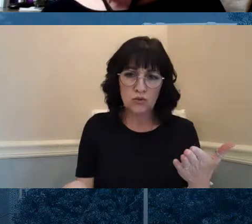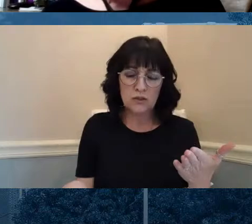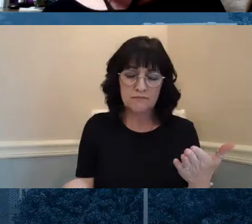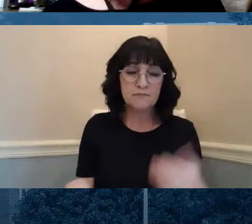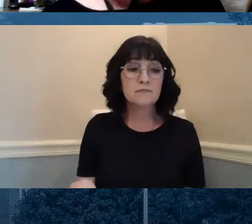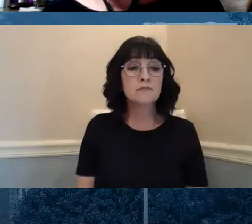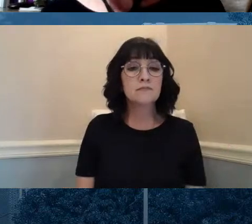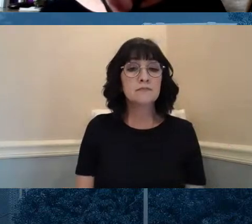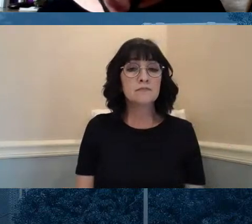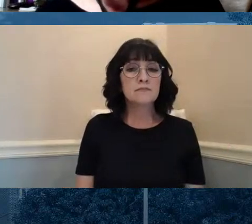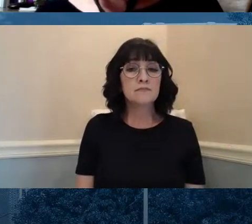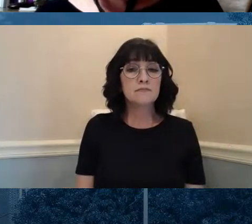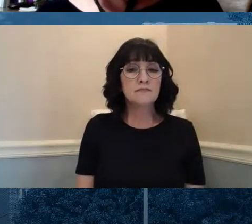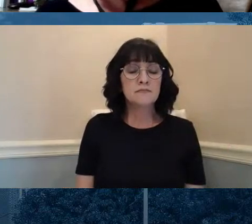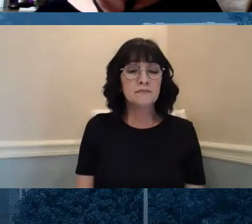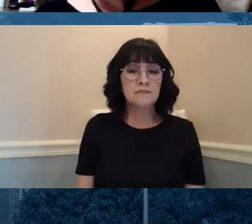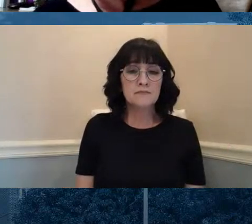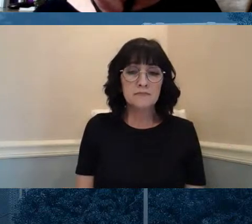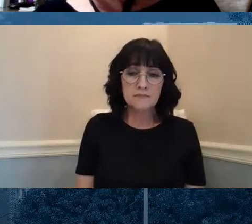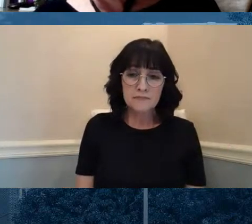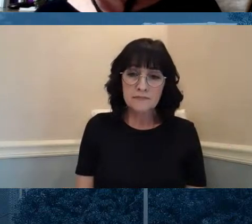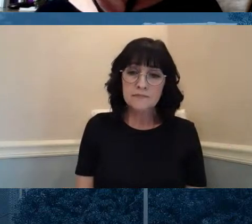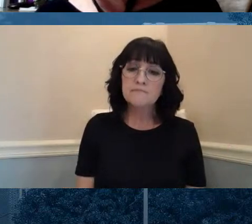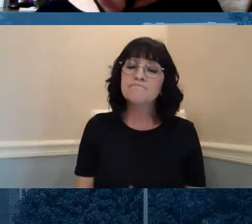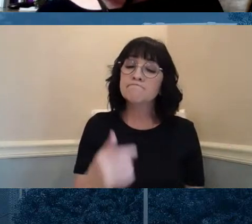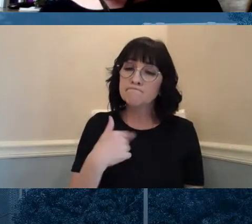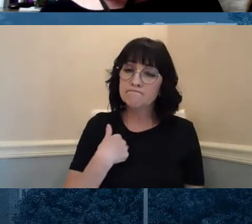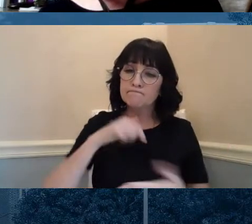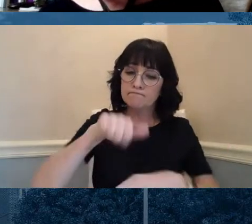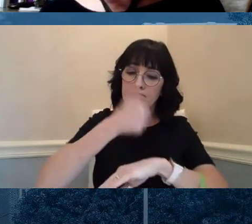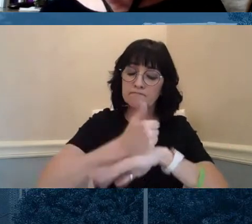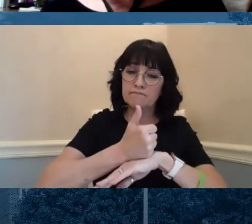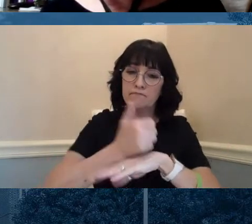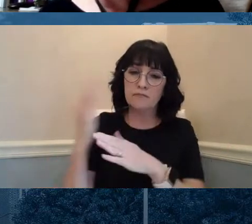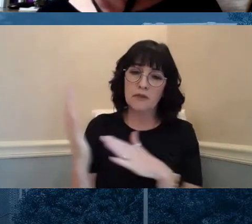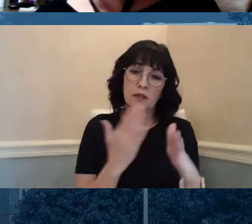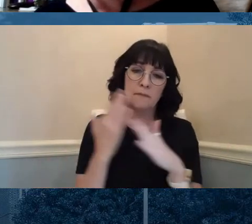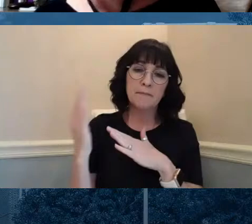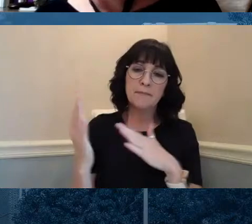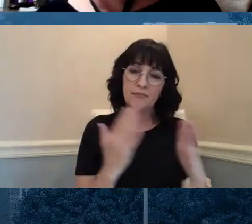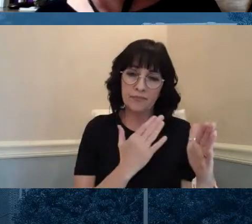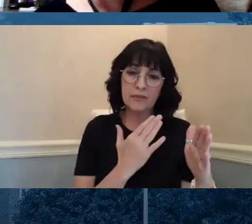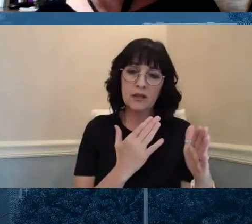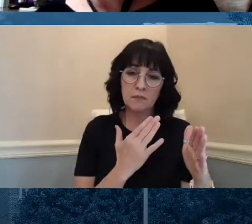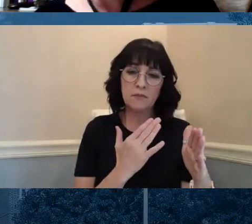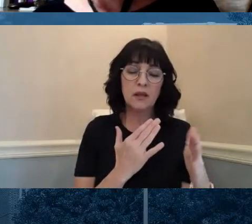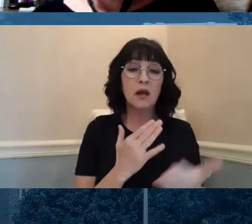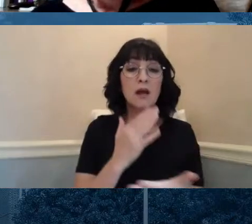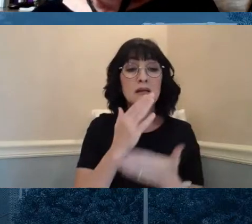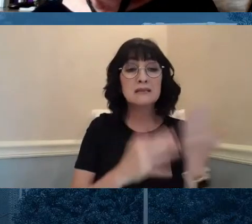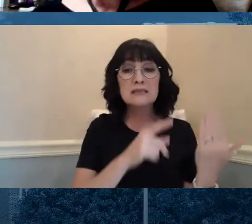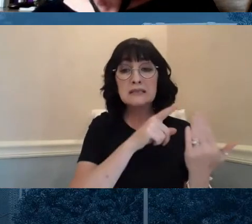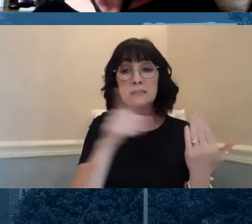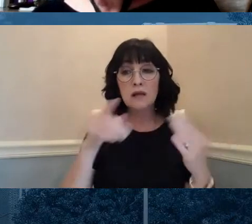COVID-19. With that, we have devised a plan for filling in for some of those lost opportunities. And we have